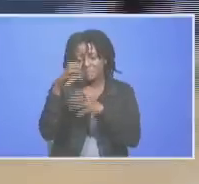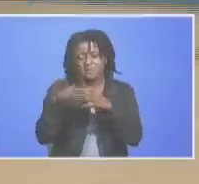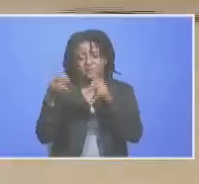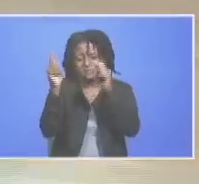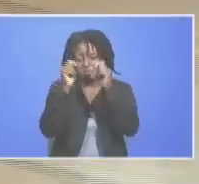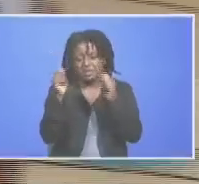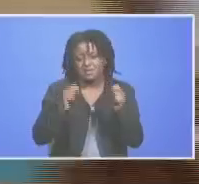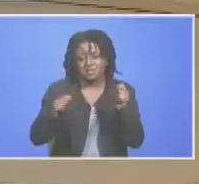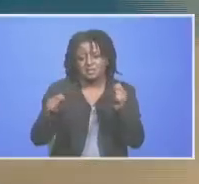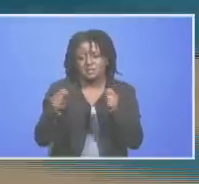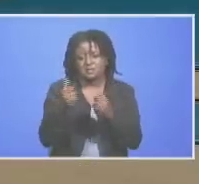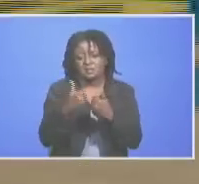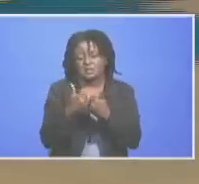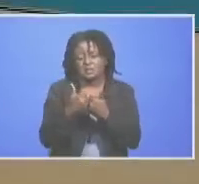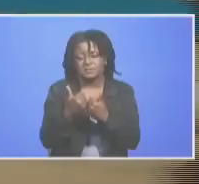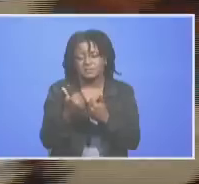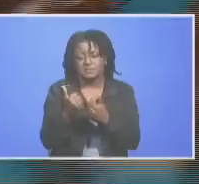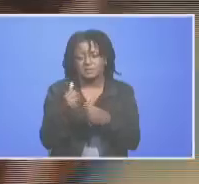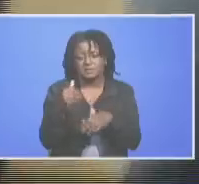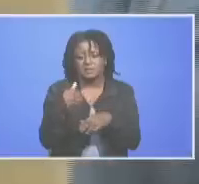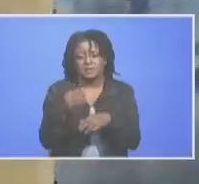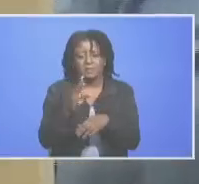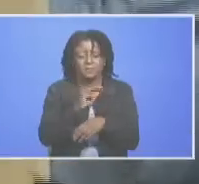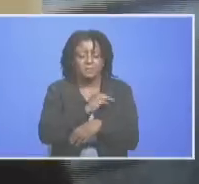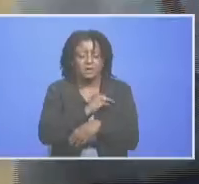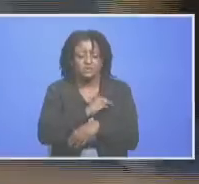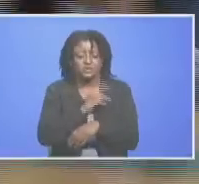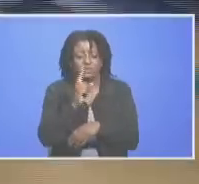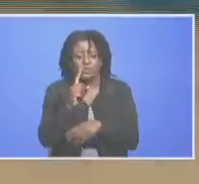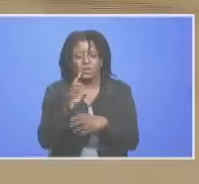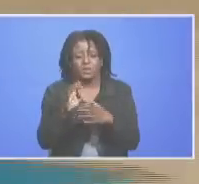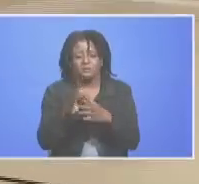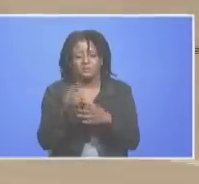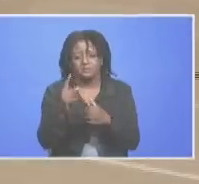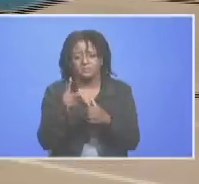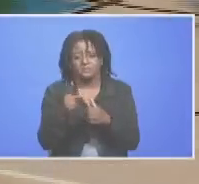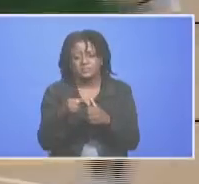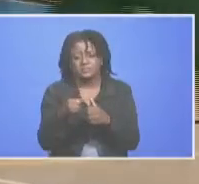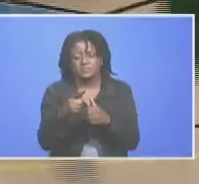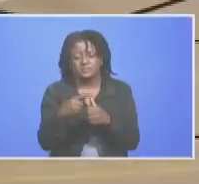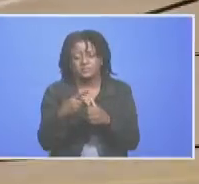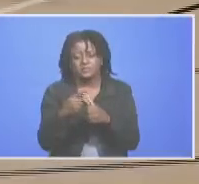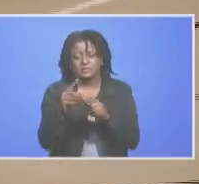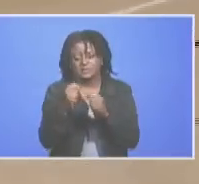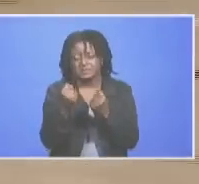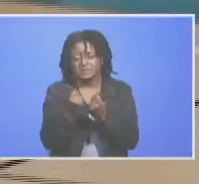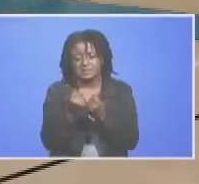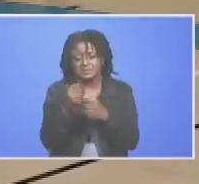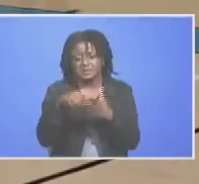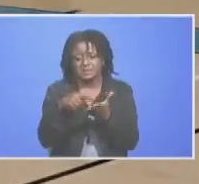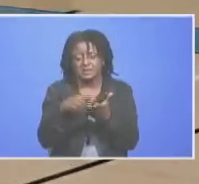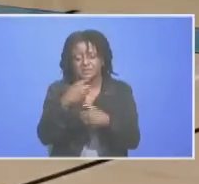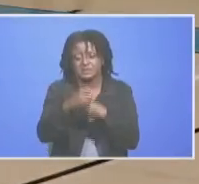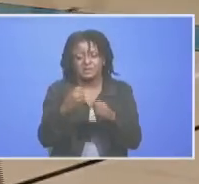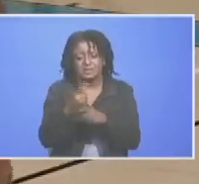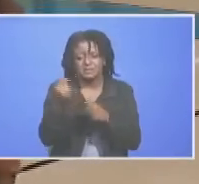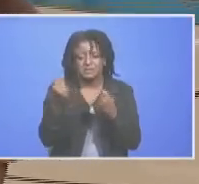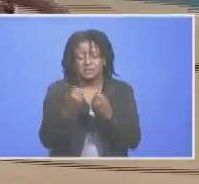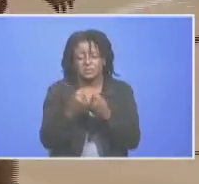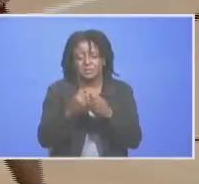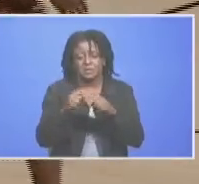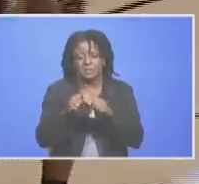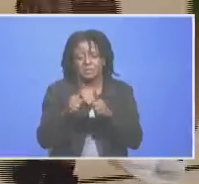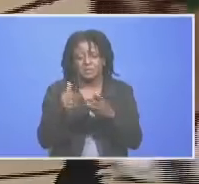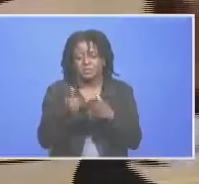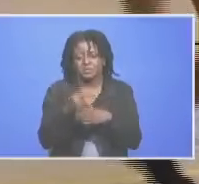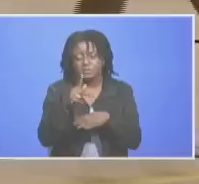Gym. As many of you would know, Marshall was one of the Cinderella teams in this year's NCAA tournament, but the Providence Storm gave them all they could